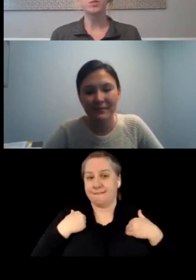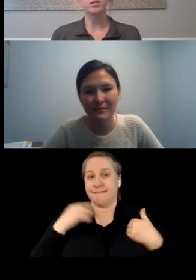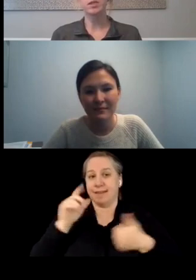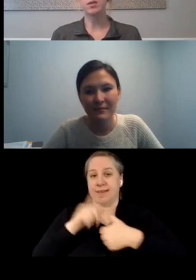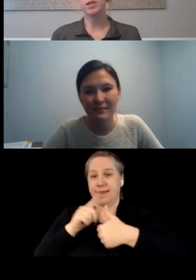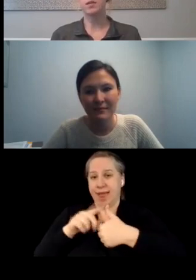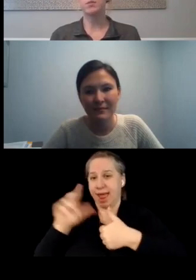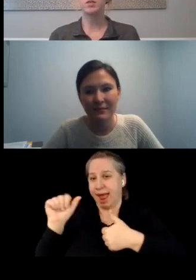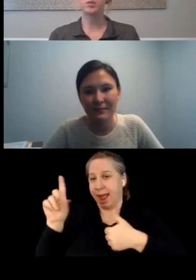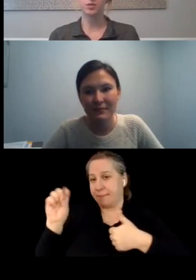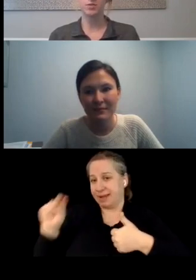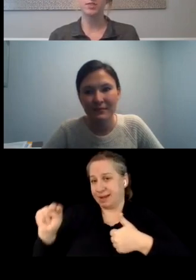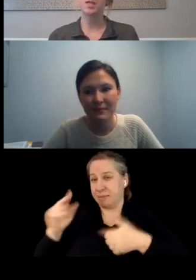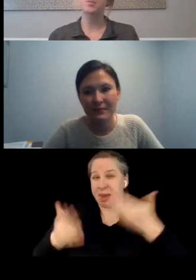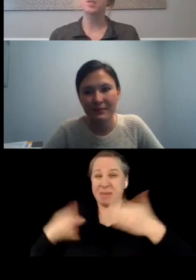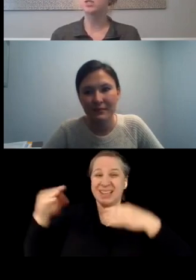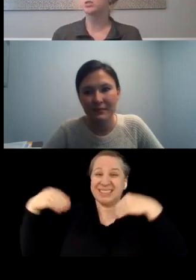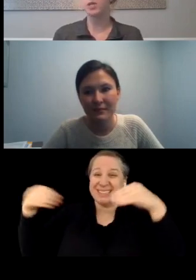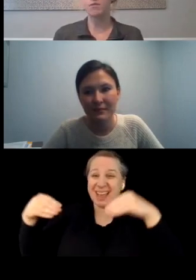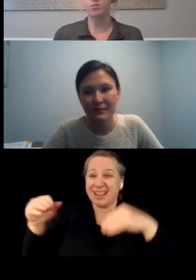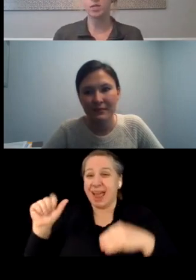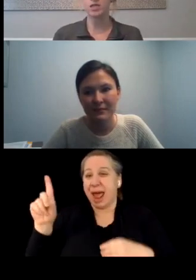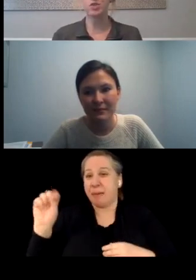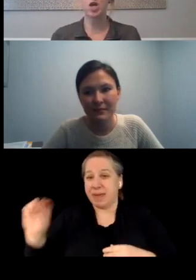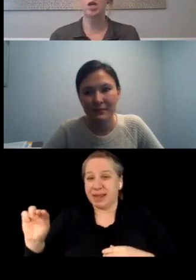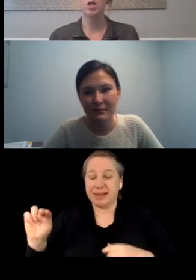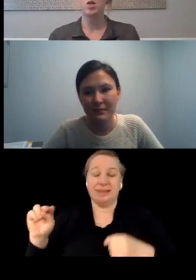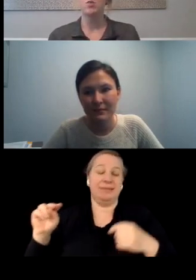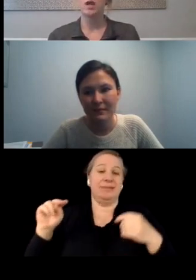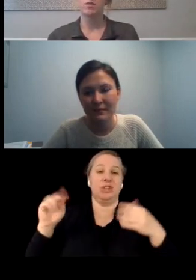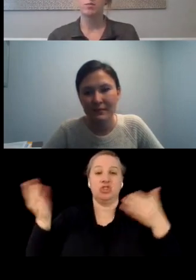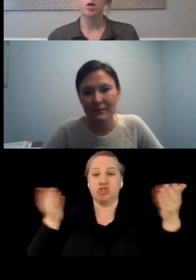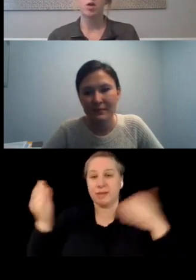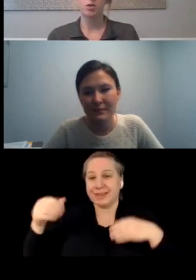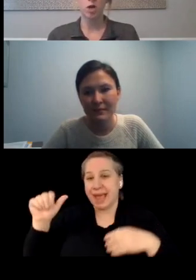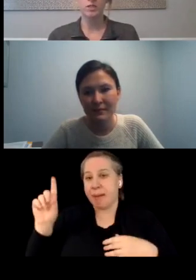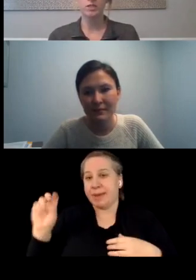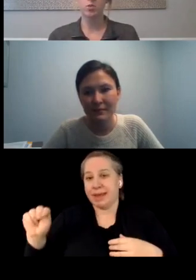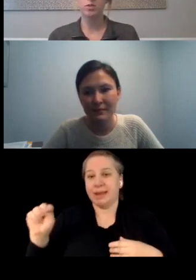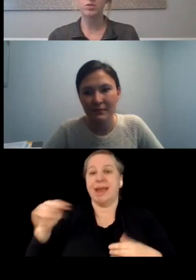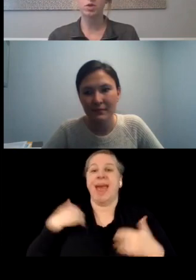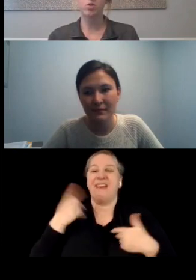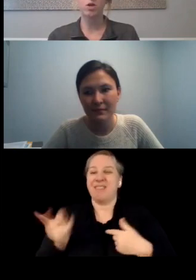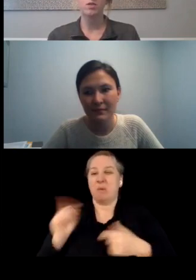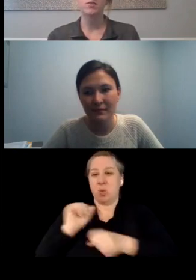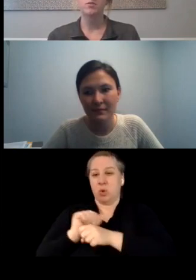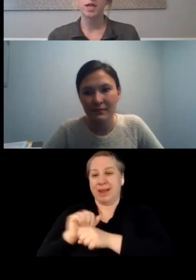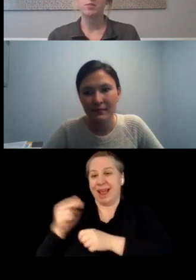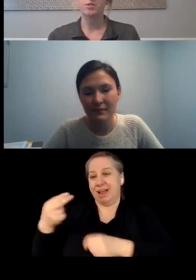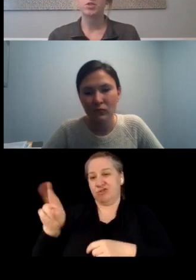so that could be a sales admin, a service admin. We have them in HR. We have them all across the board. So different admin